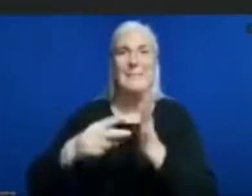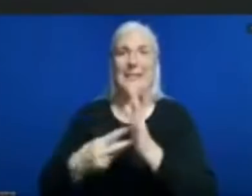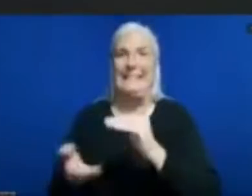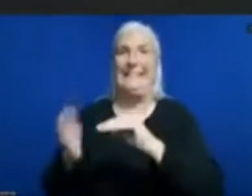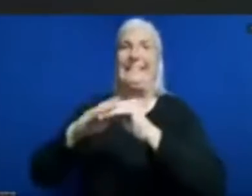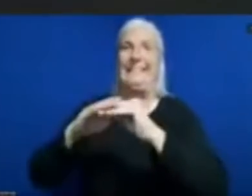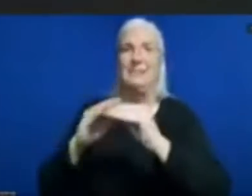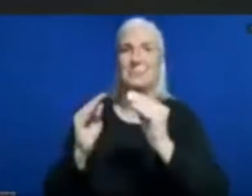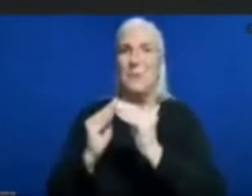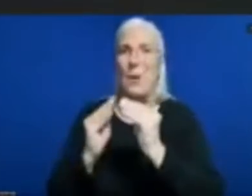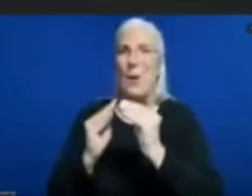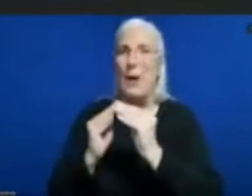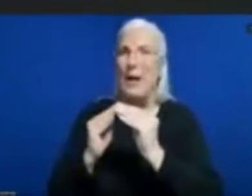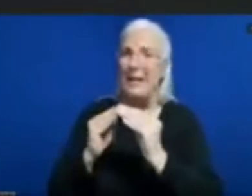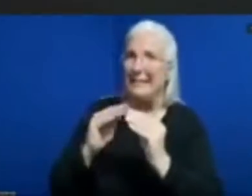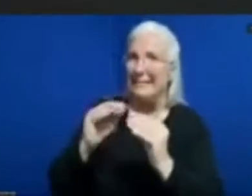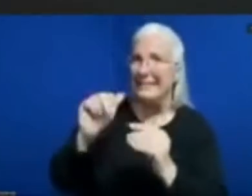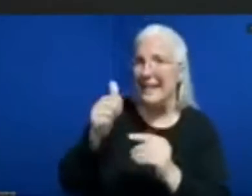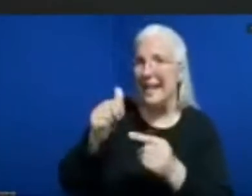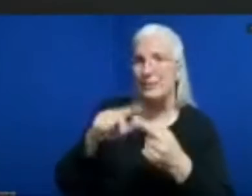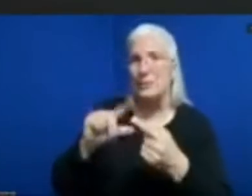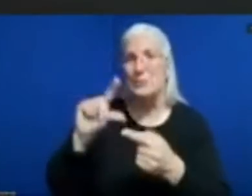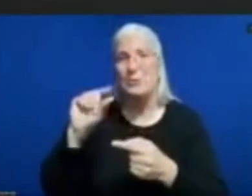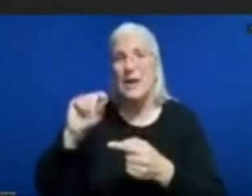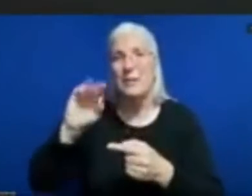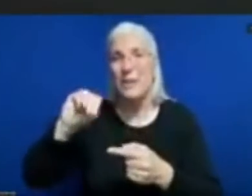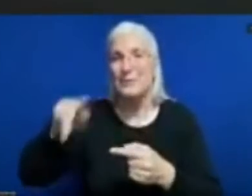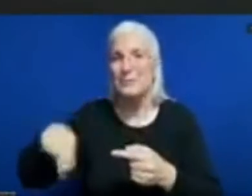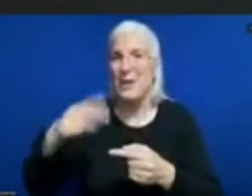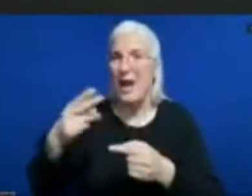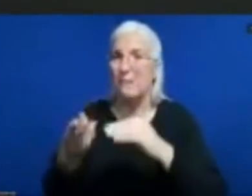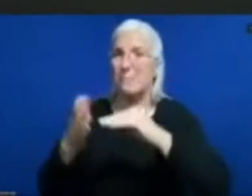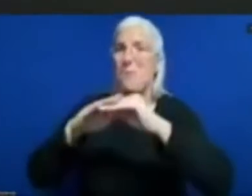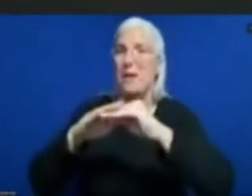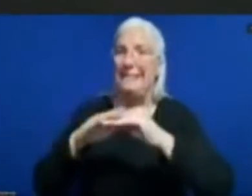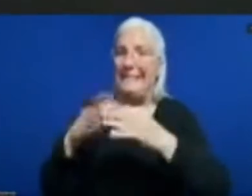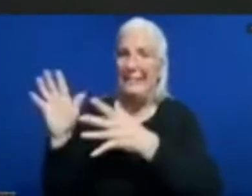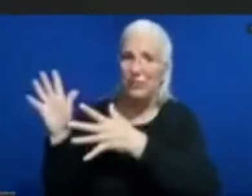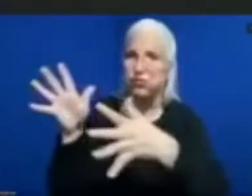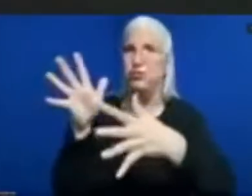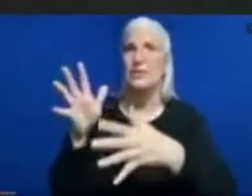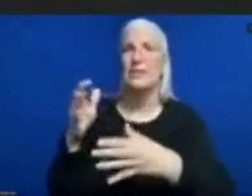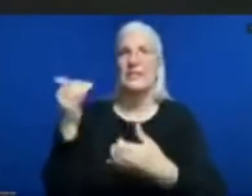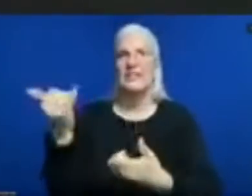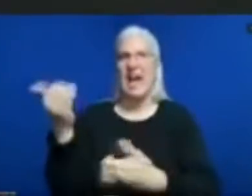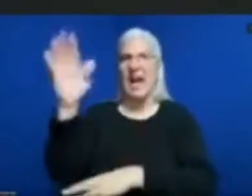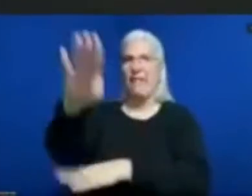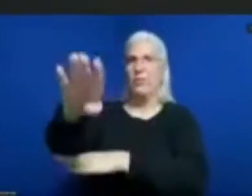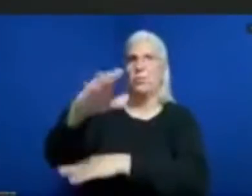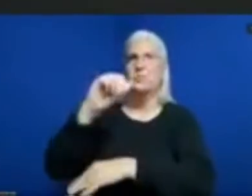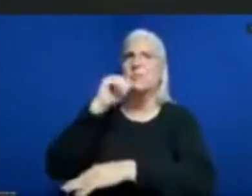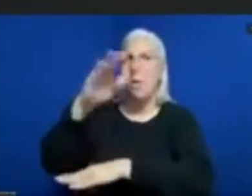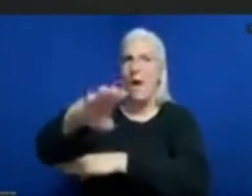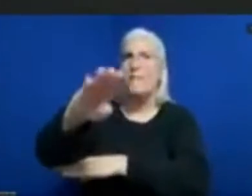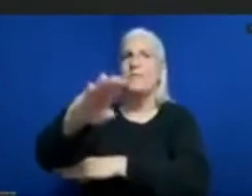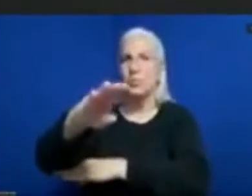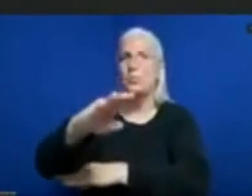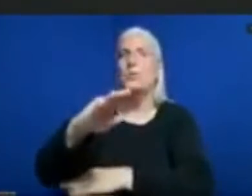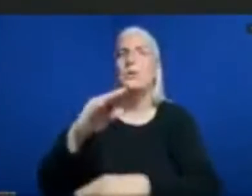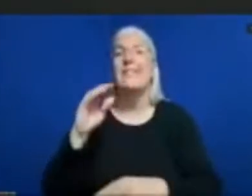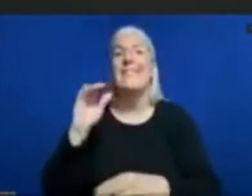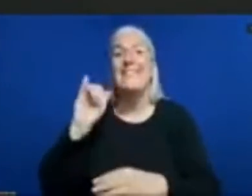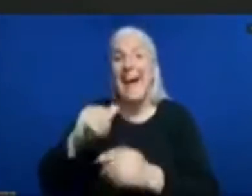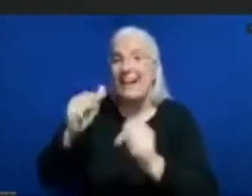heat up tomorrow afternoon, we'll probably see those kick up to around 30 miles an hour, especially on the ridge tops and in those areas that are